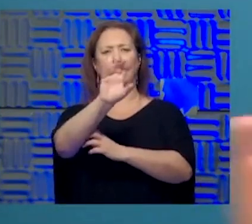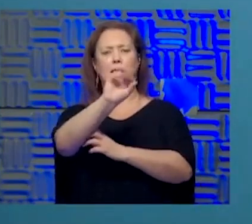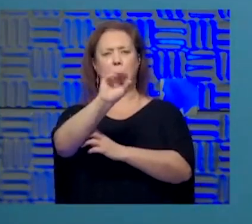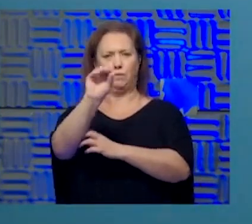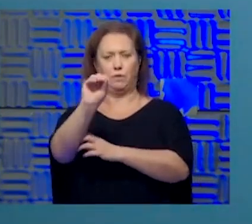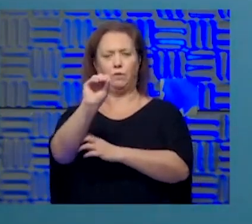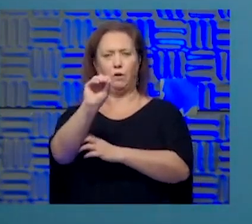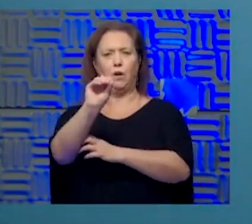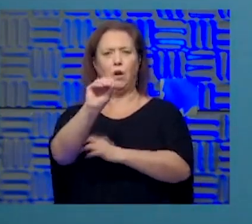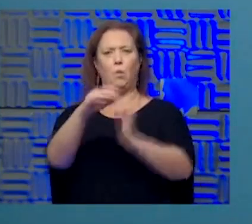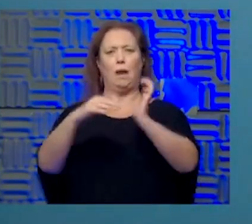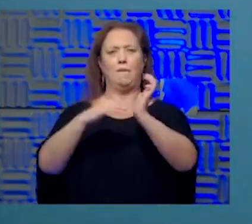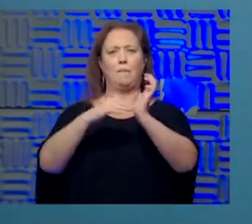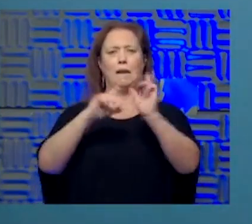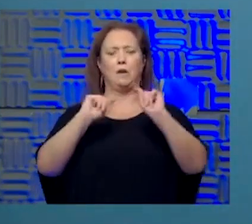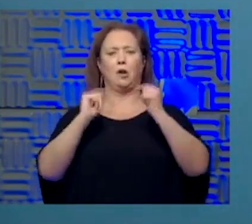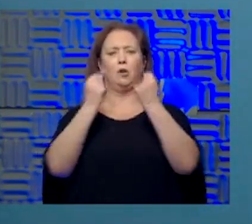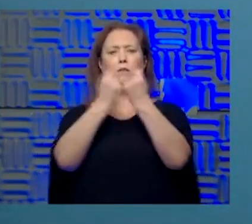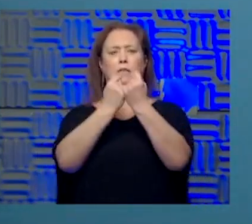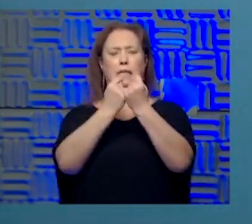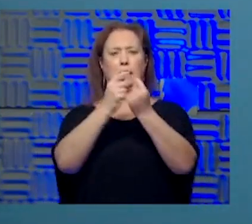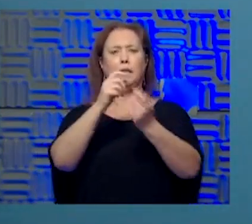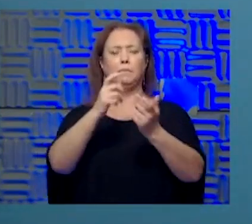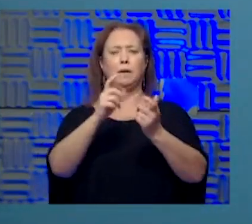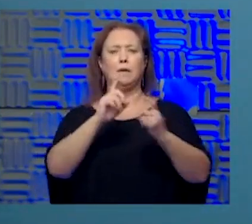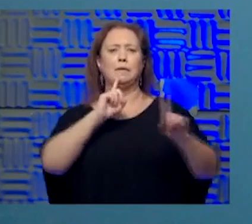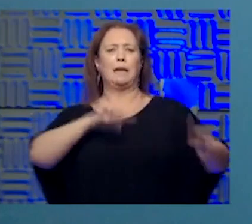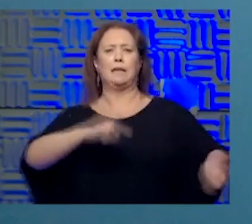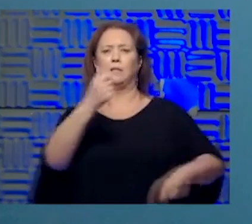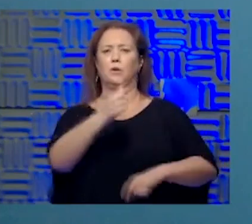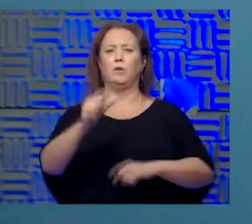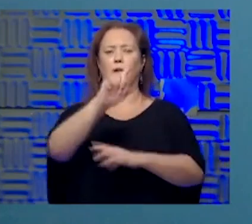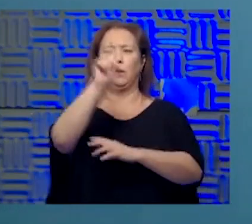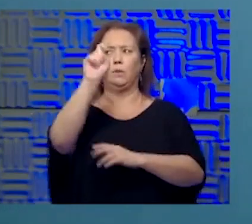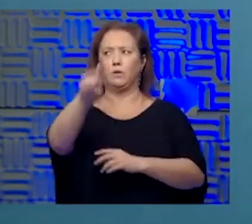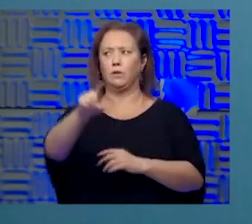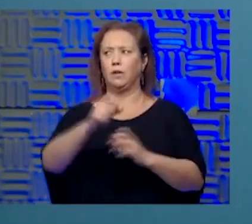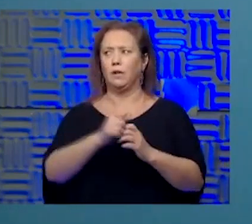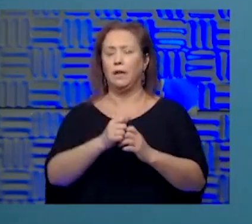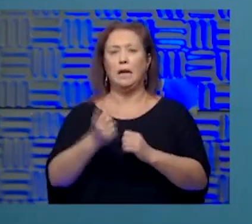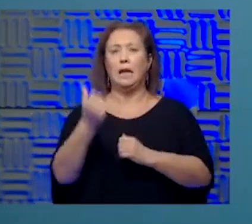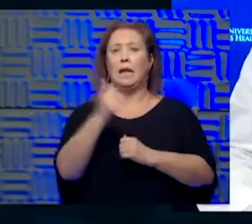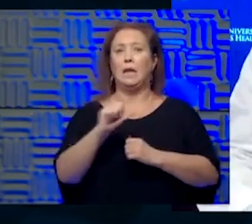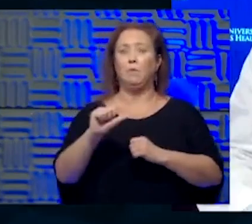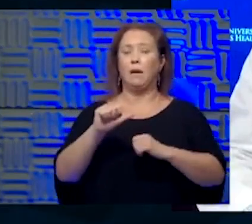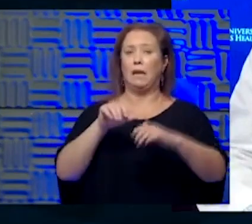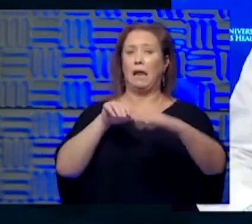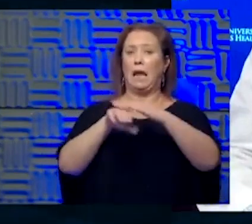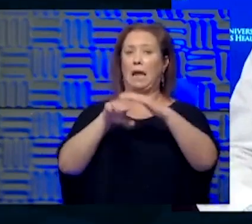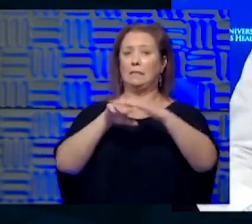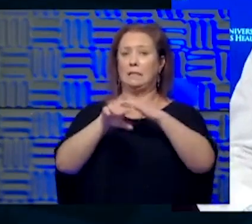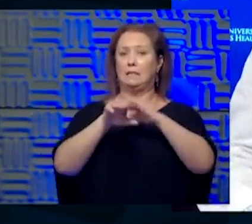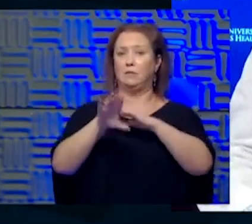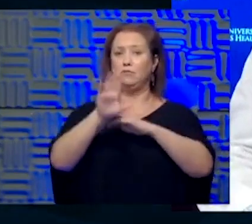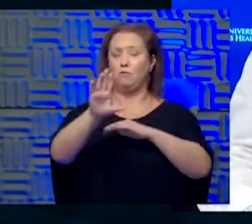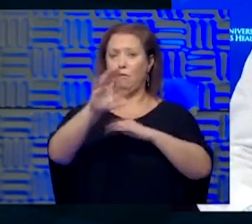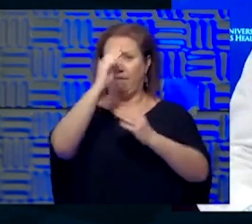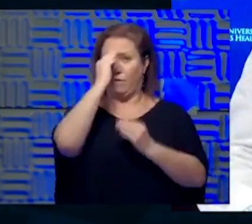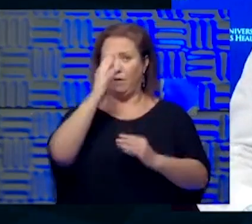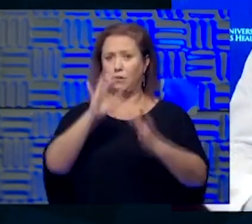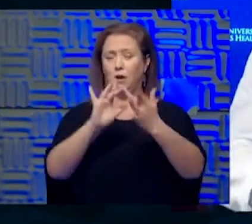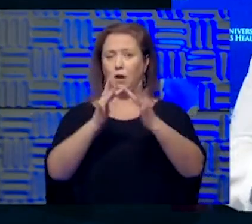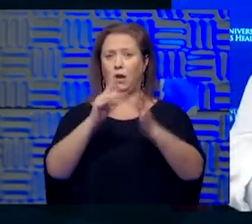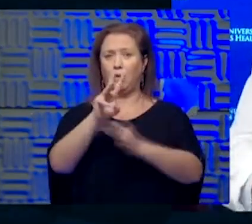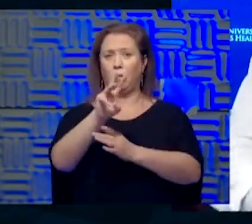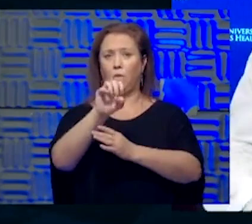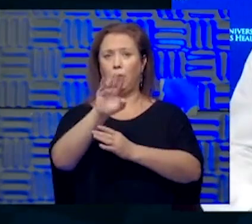800-688-0900. And we have a medical team on standby to answer any questions that you might have. They can access that information on the web as well, and if they